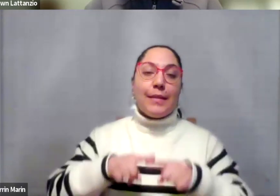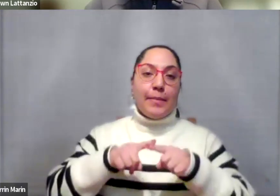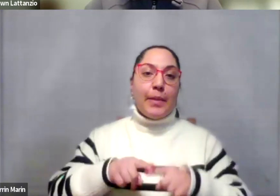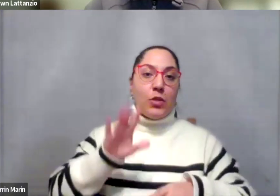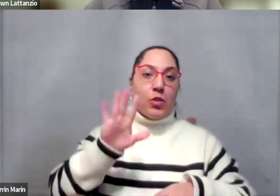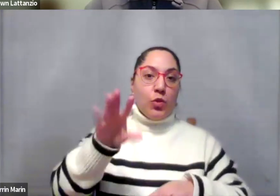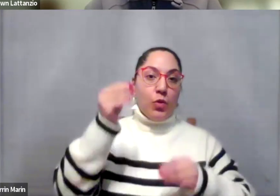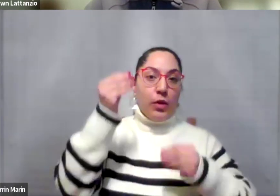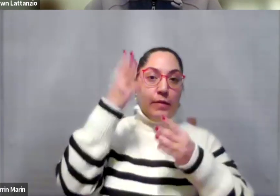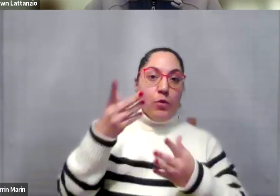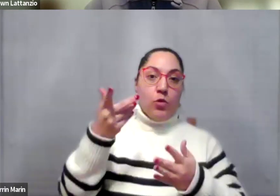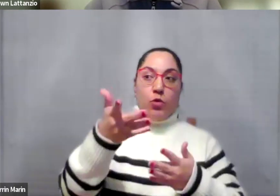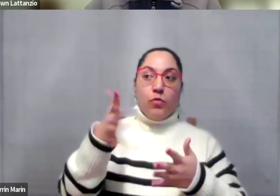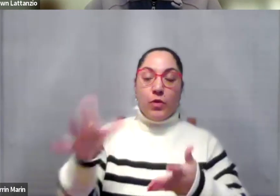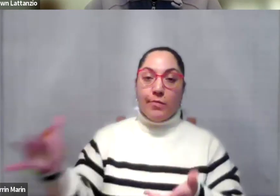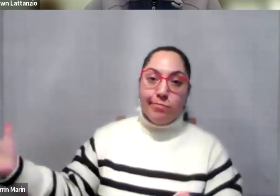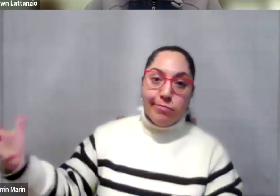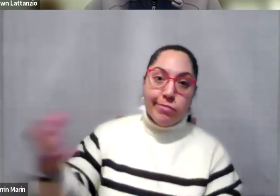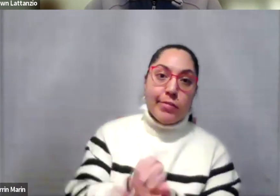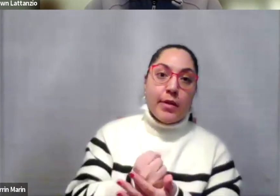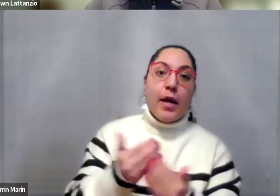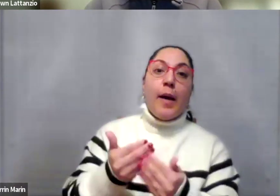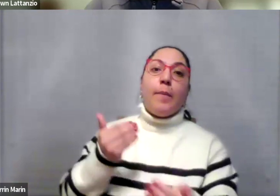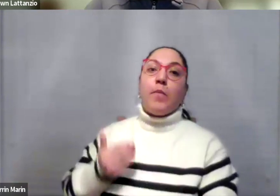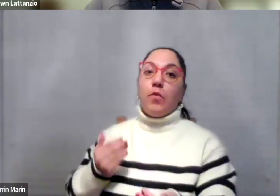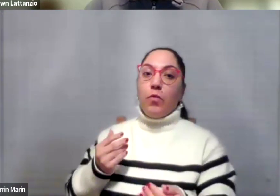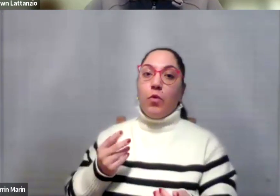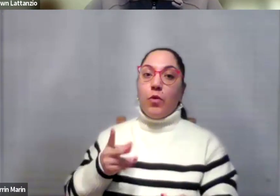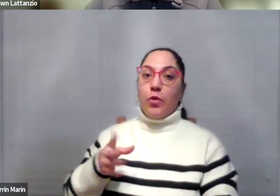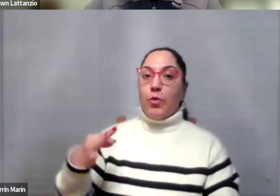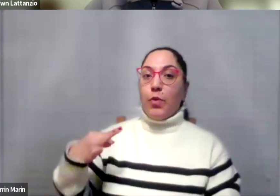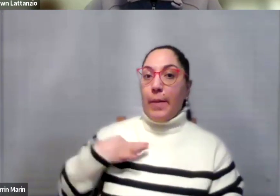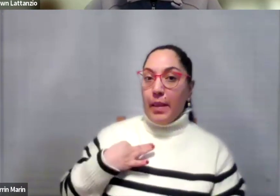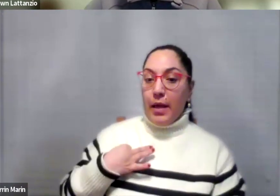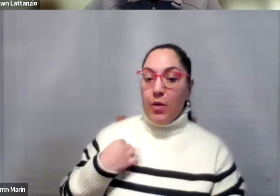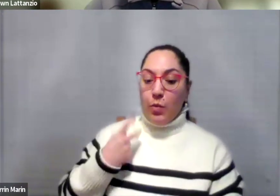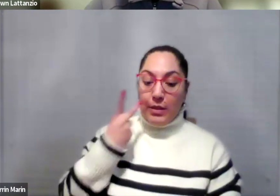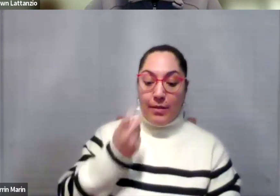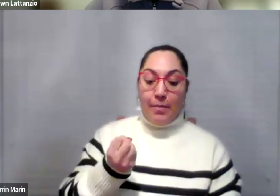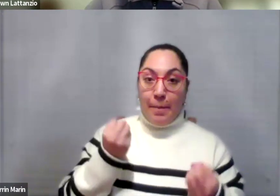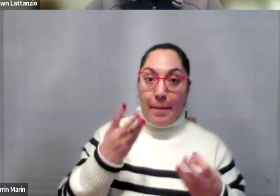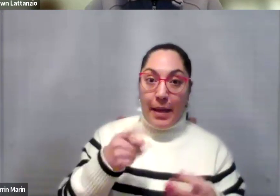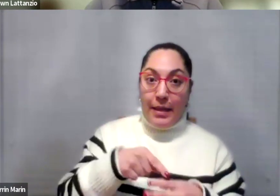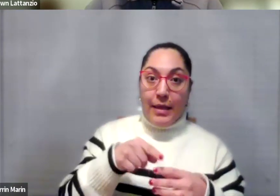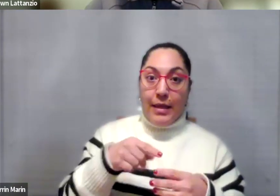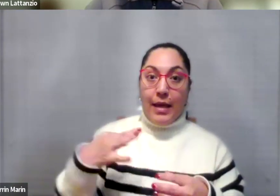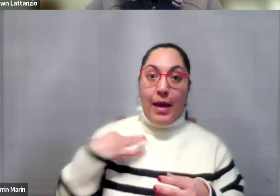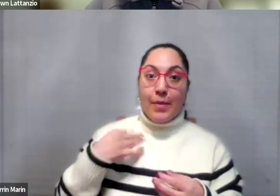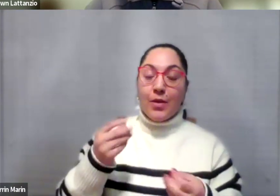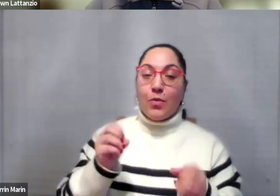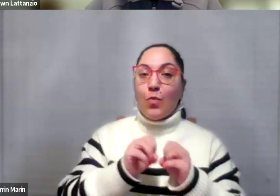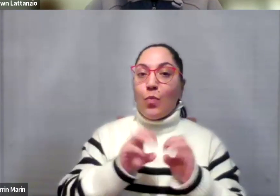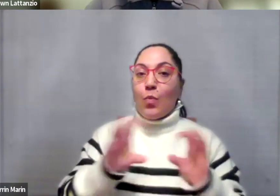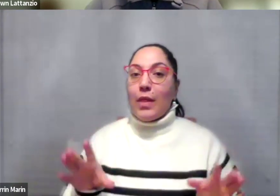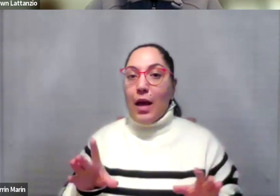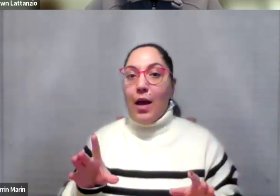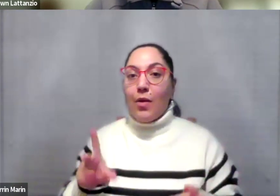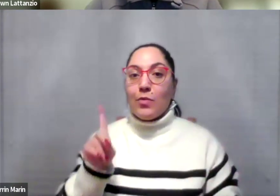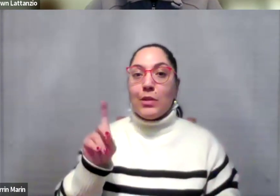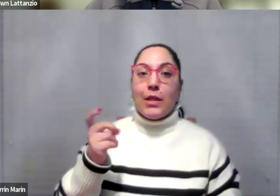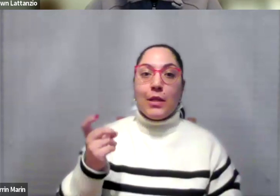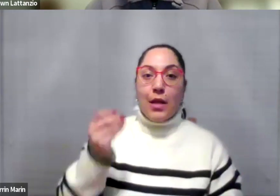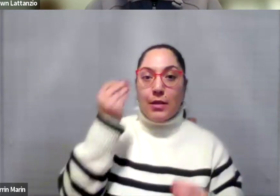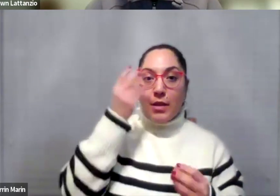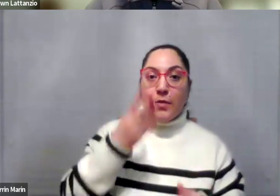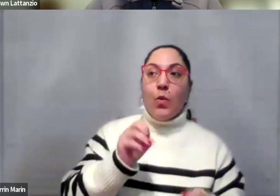have collected prior to applying. We do see a lot of applications come in without diagnostic information, without